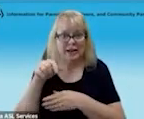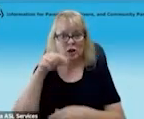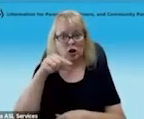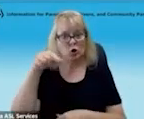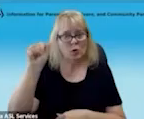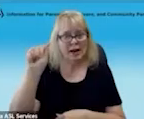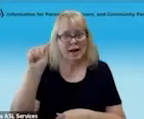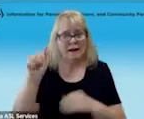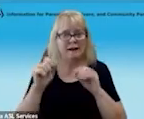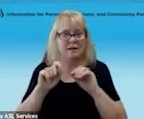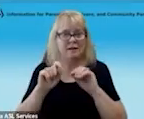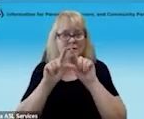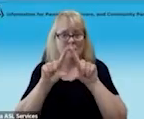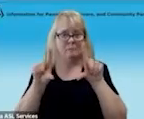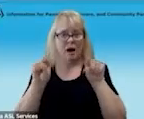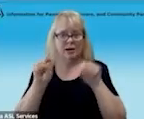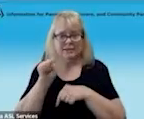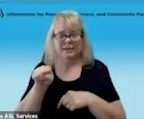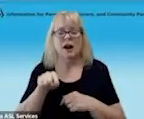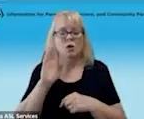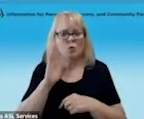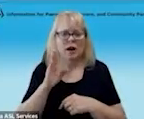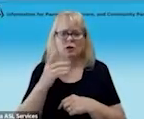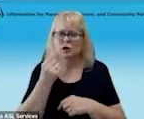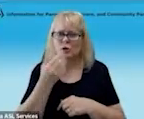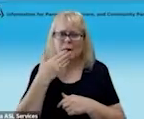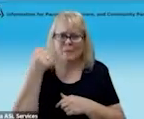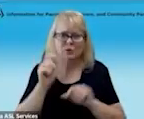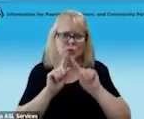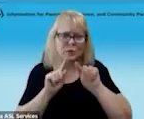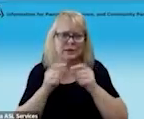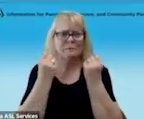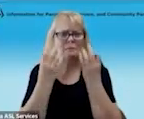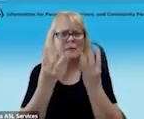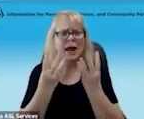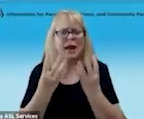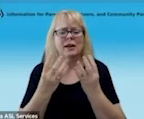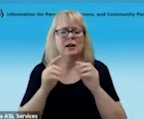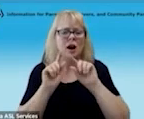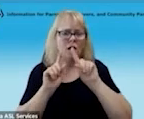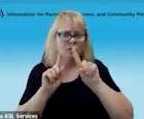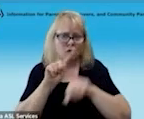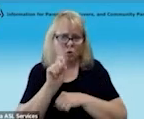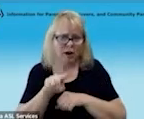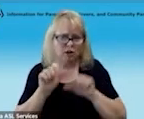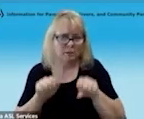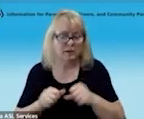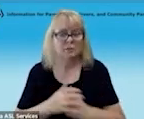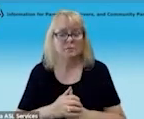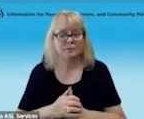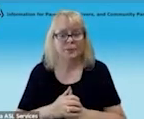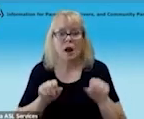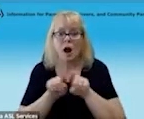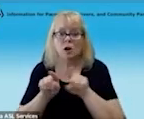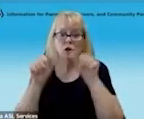Now let us ask our presenters a few questions that we have received. As a reminder, submit your questions using the Q&A box located